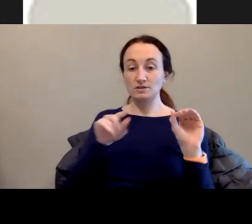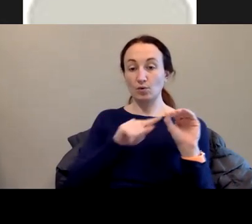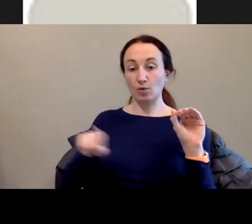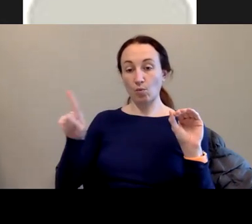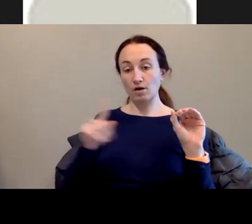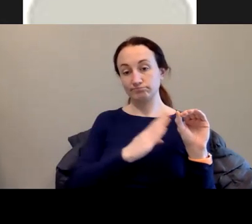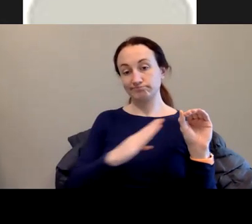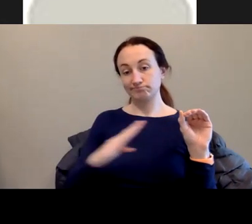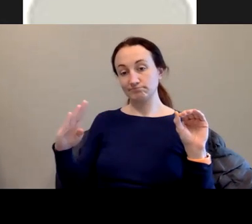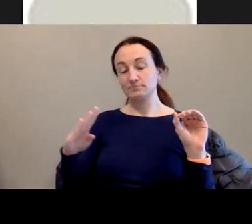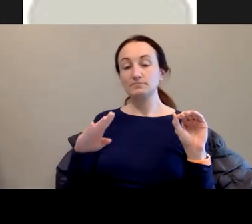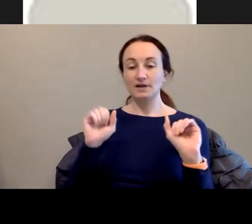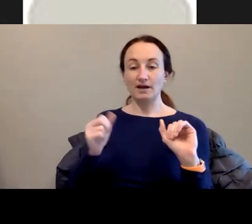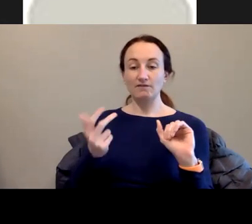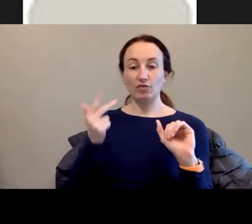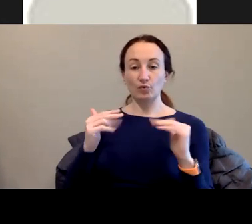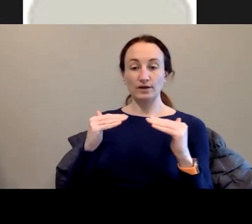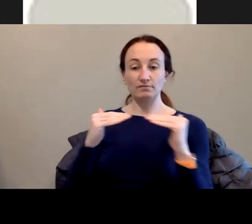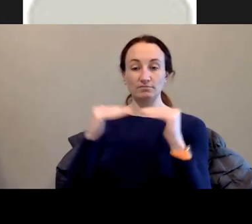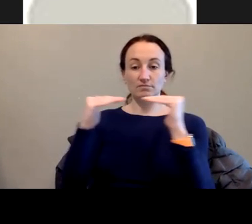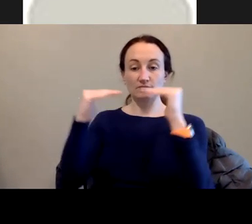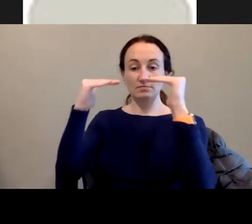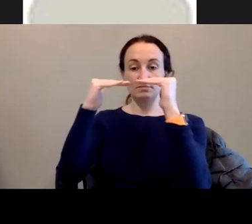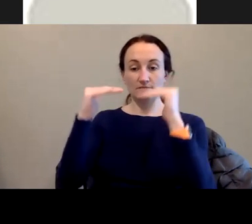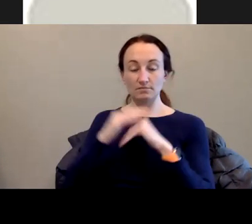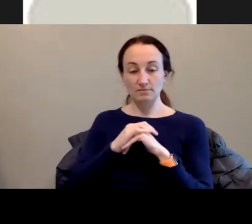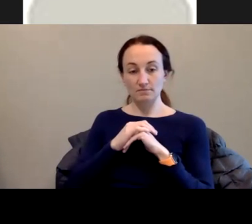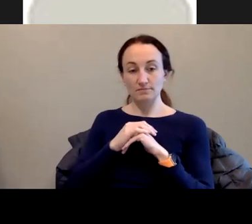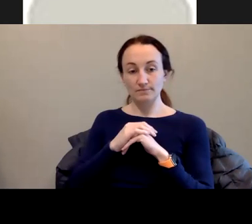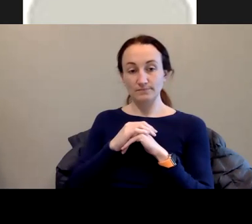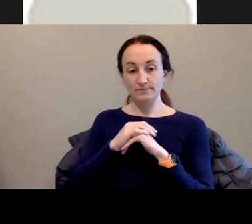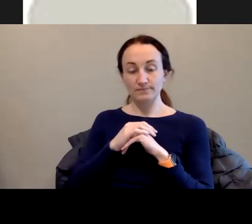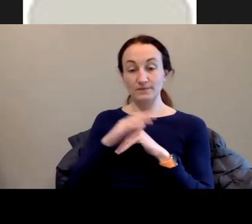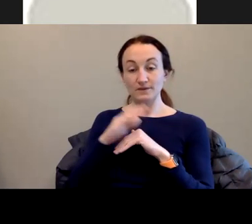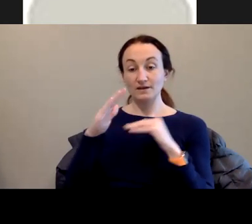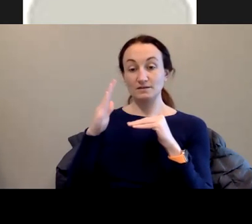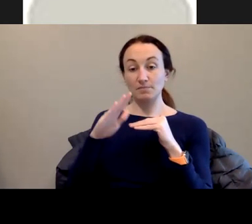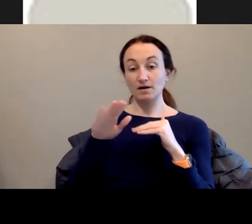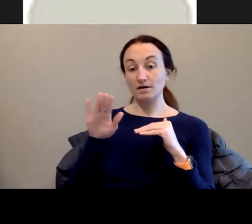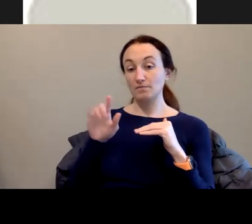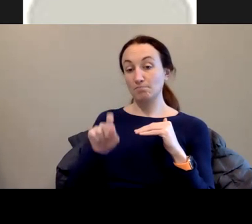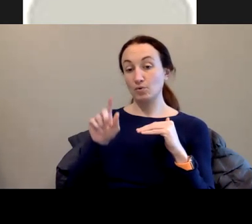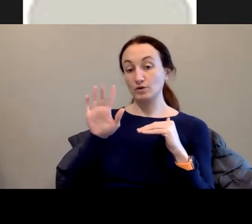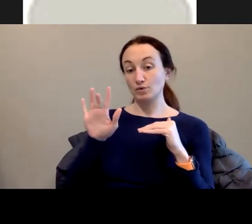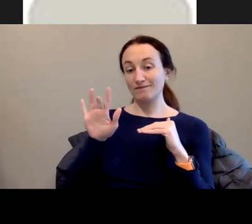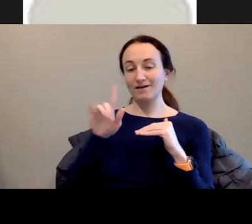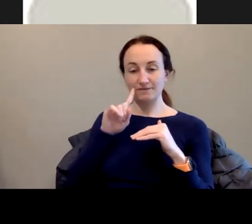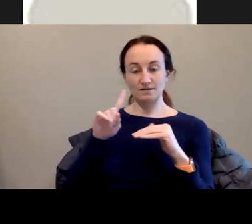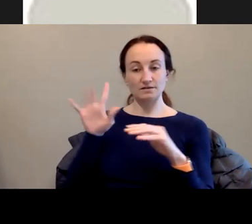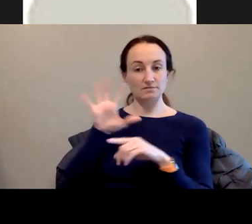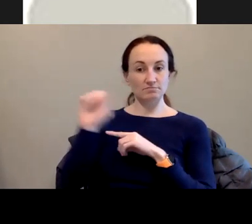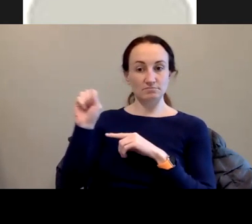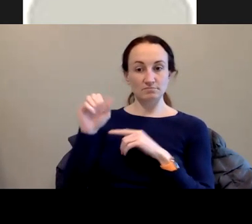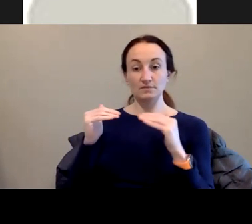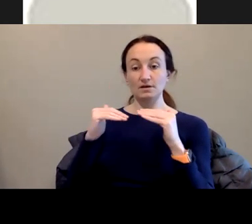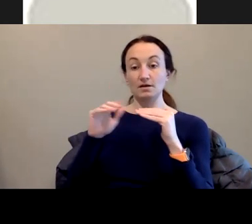there are 3 stratifications. If it's above 0.25, it is acceptable quality. If it's